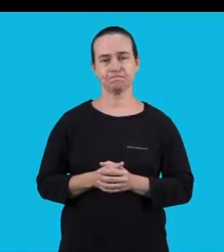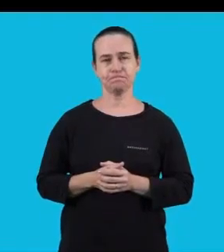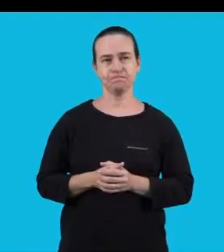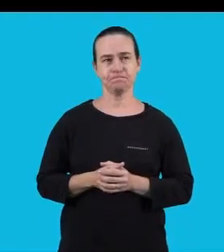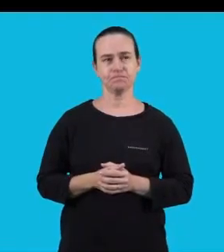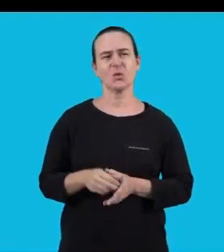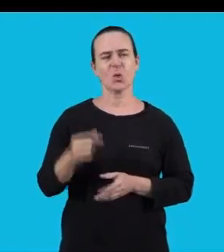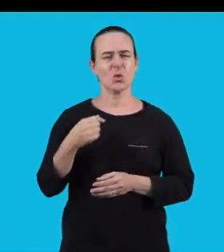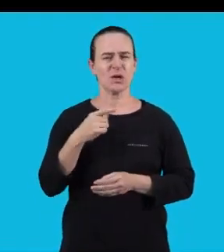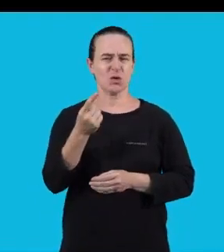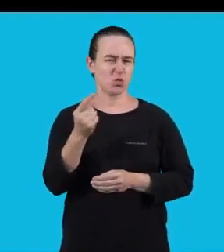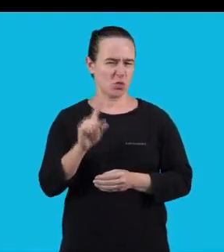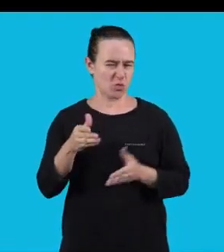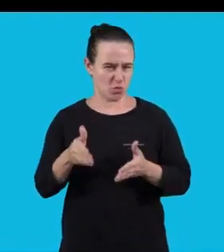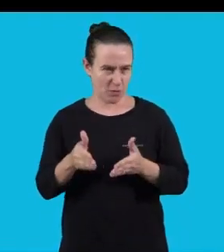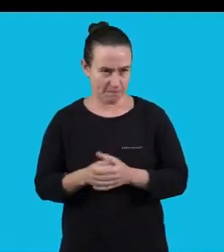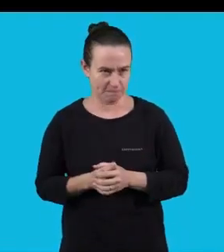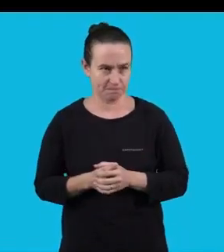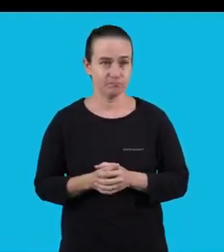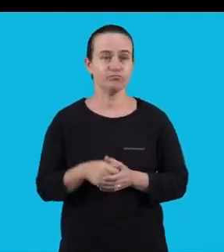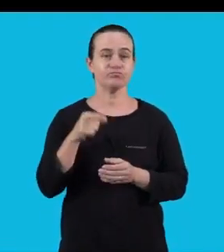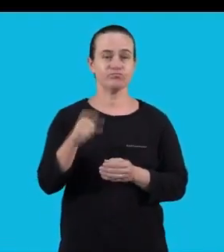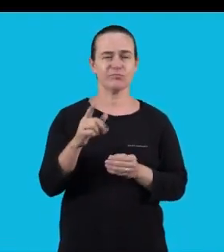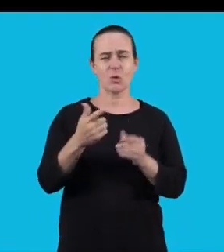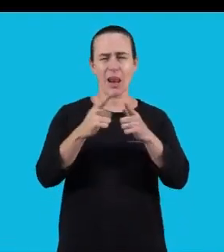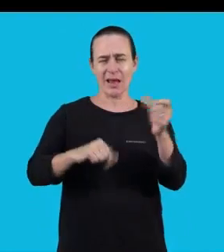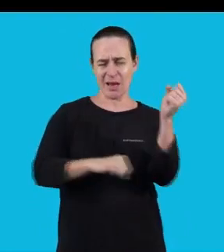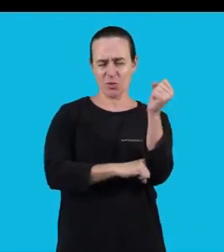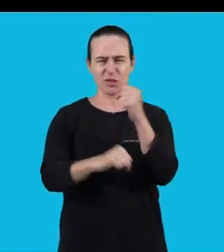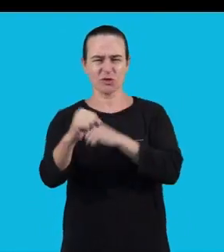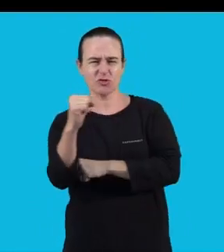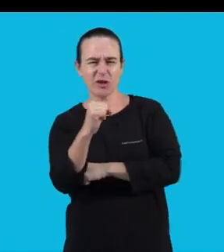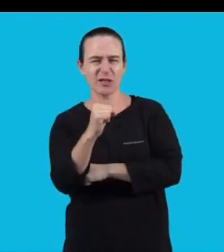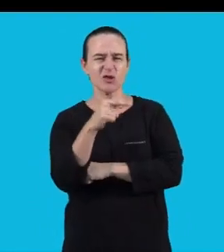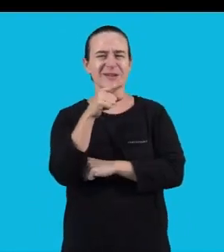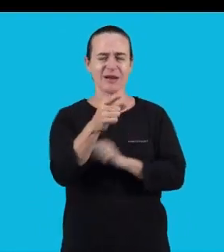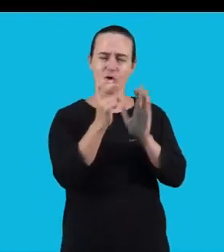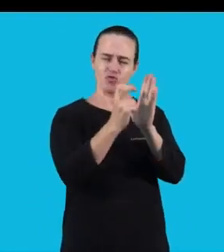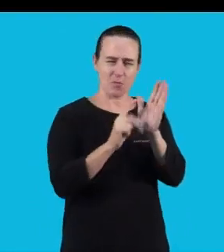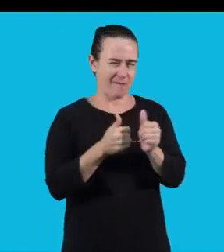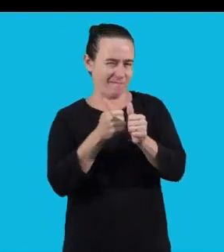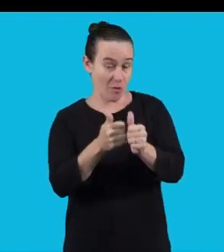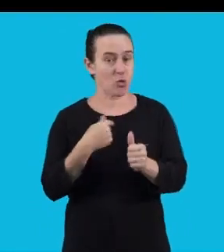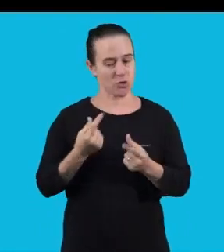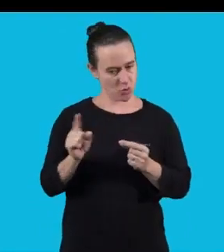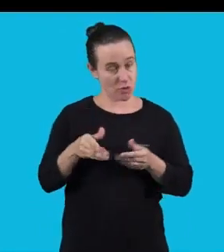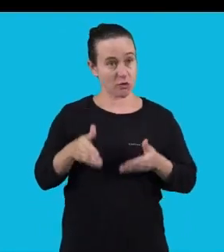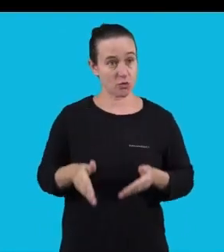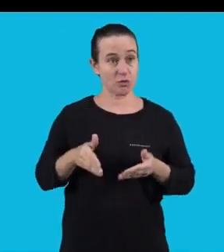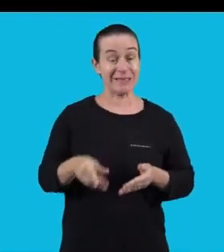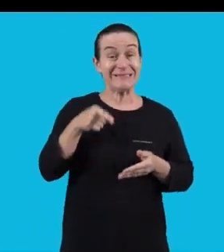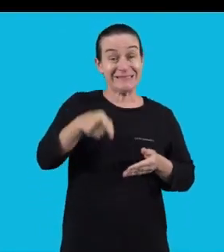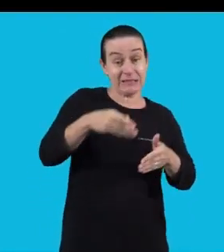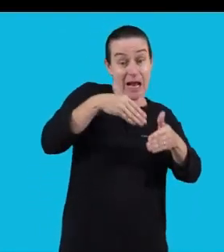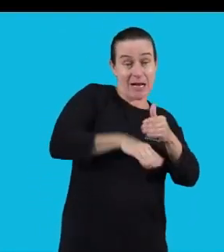If we're looking at the curriculum scope, language structures and conventions is what we will focus on today. It falls under reading